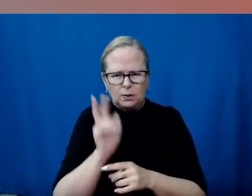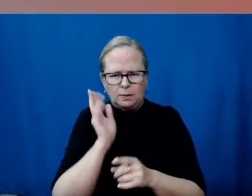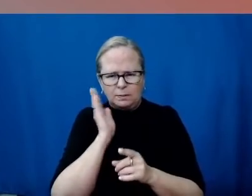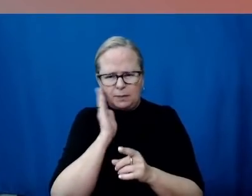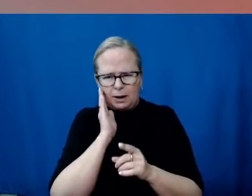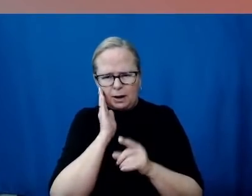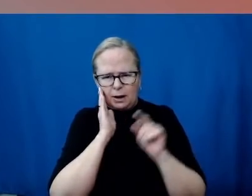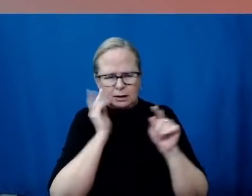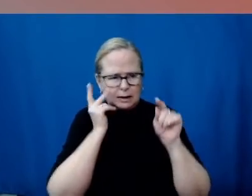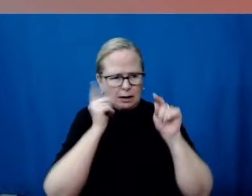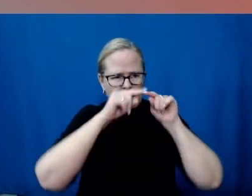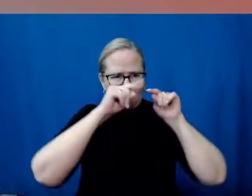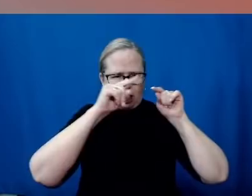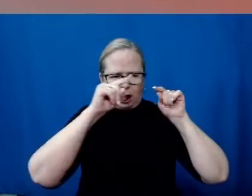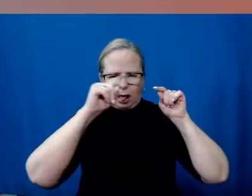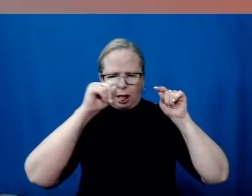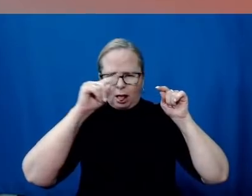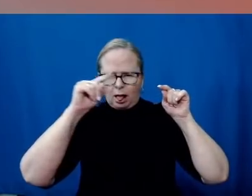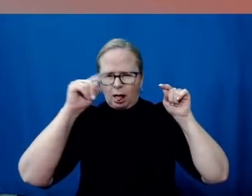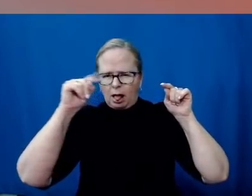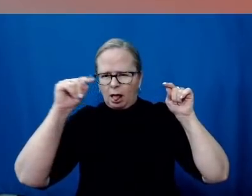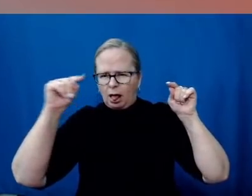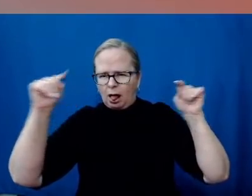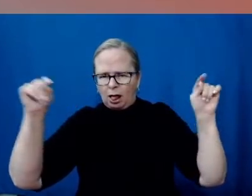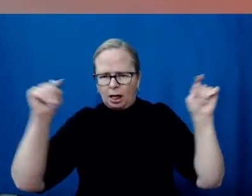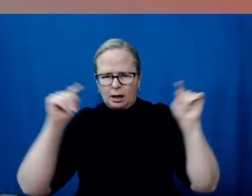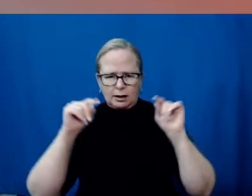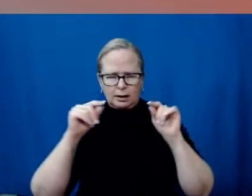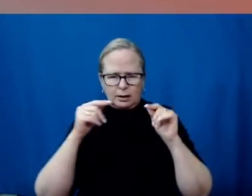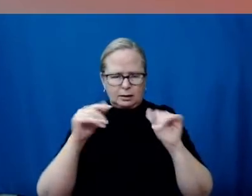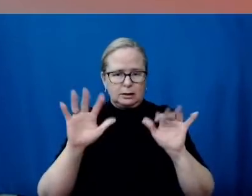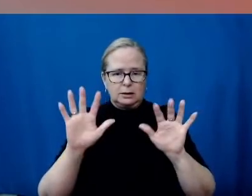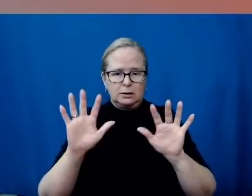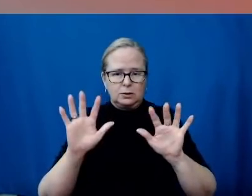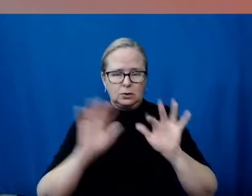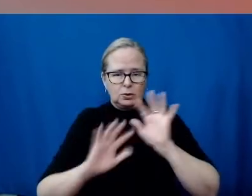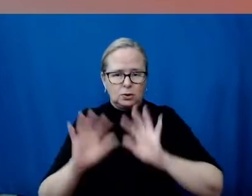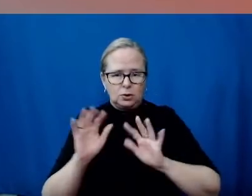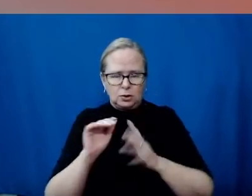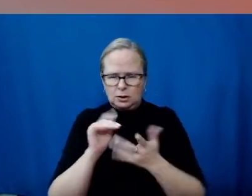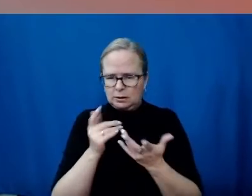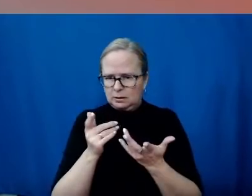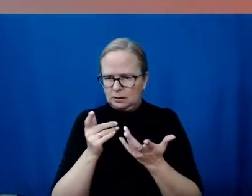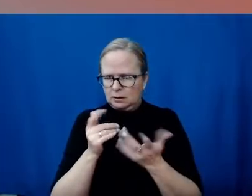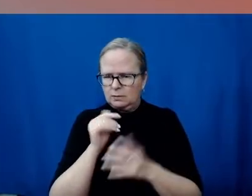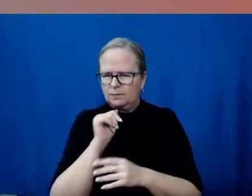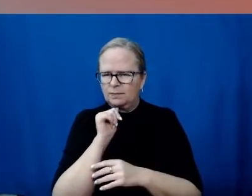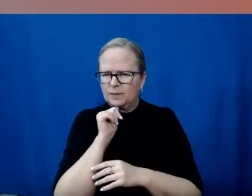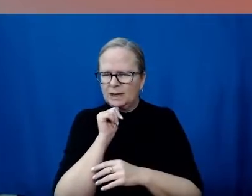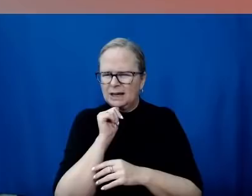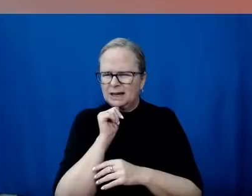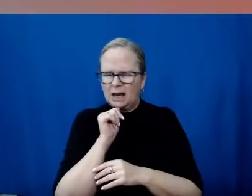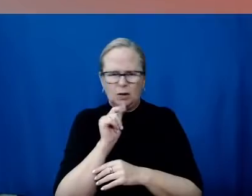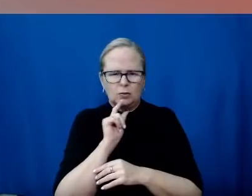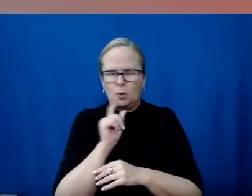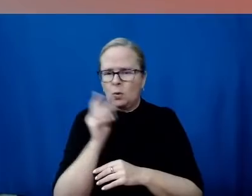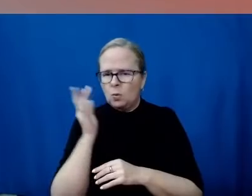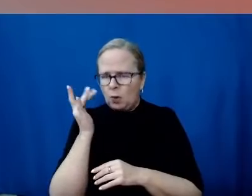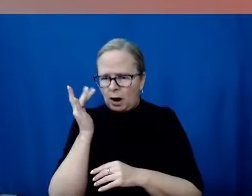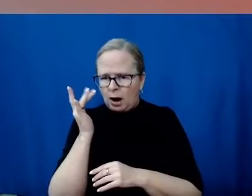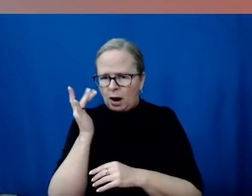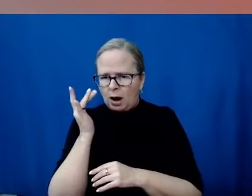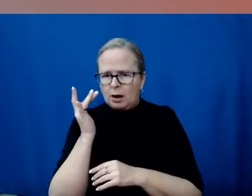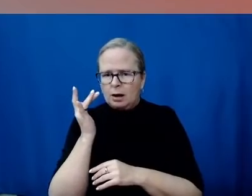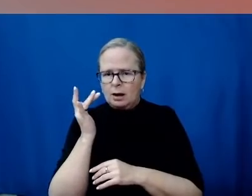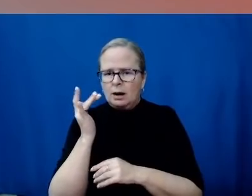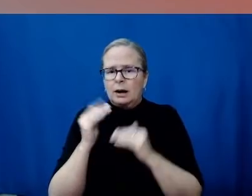at and all that wiggly waves and stuff, it's not, it's very difficult, because it's not real even in that at any given